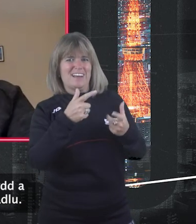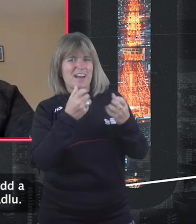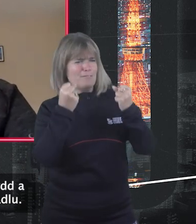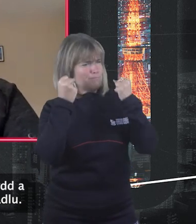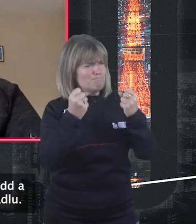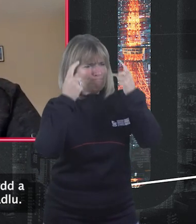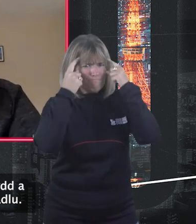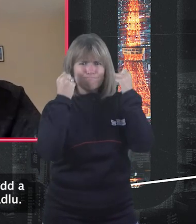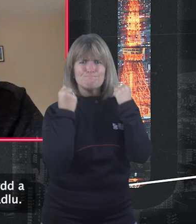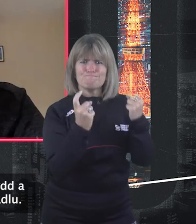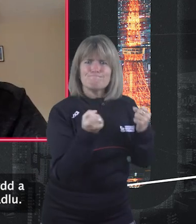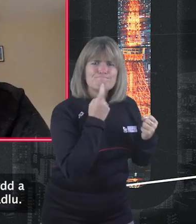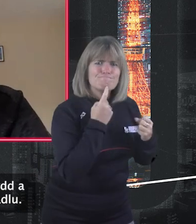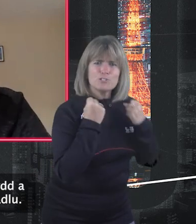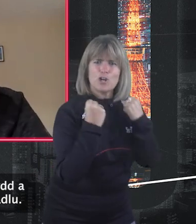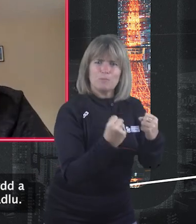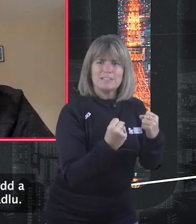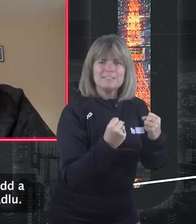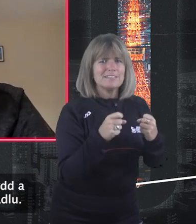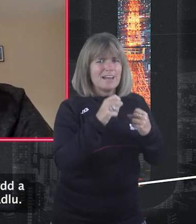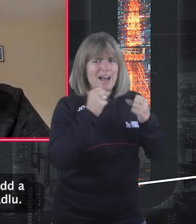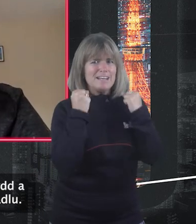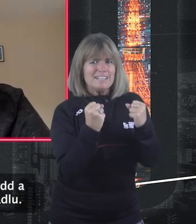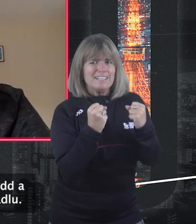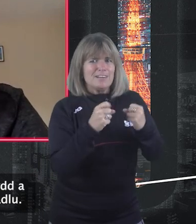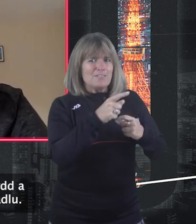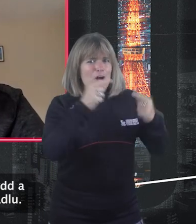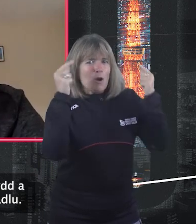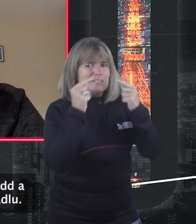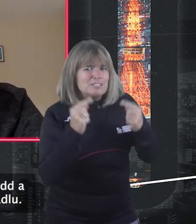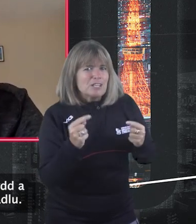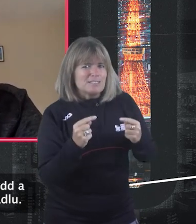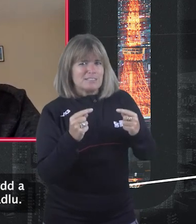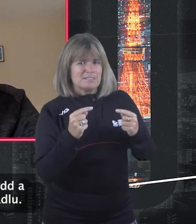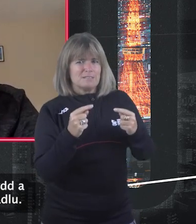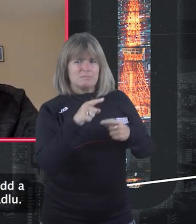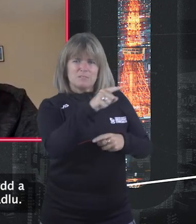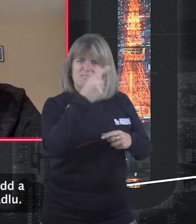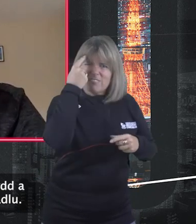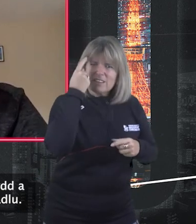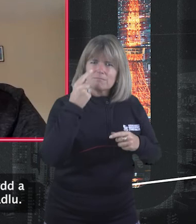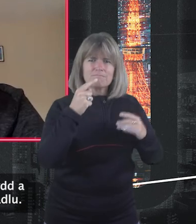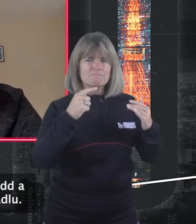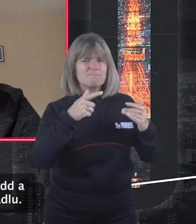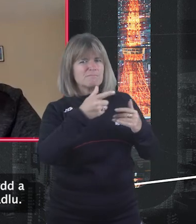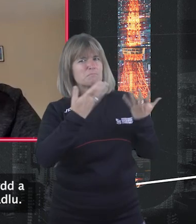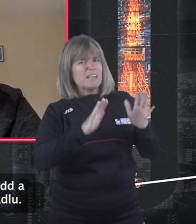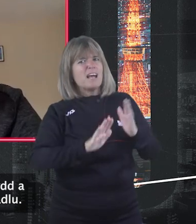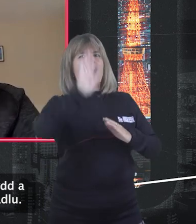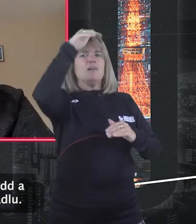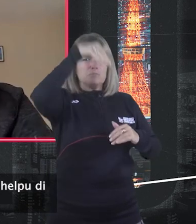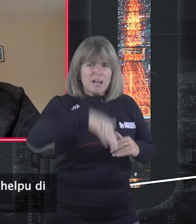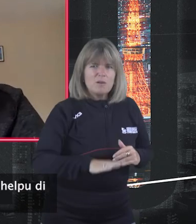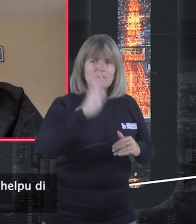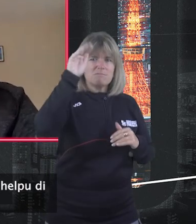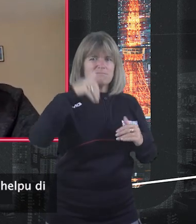just emulate warmth and positiveness. And I know you've got that steely determination when it comes to